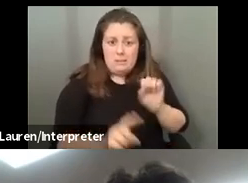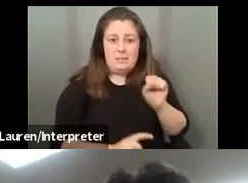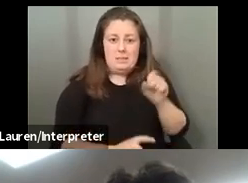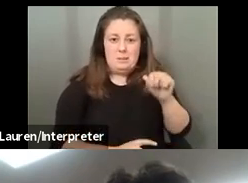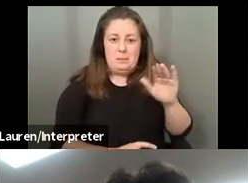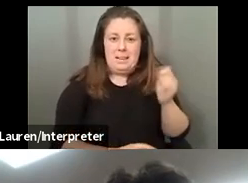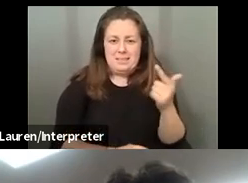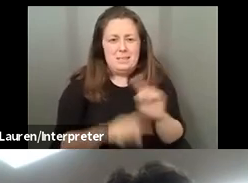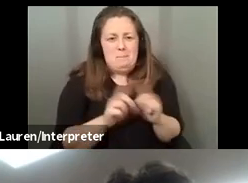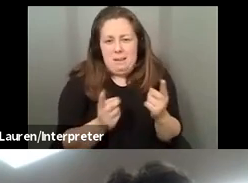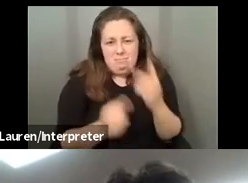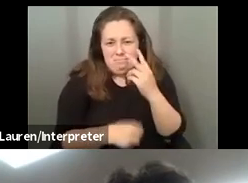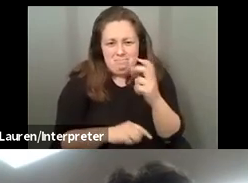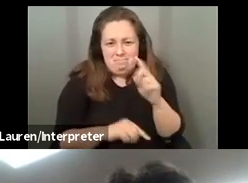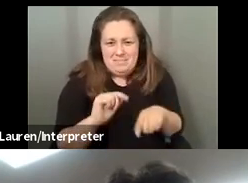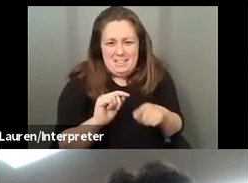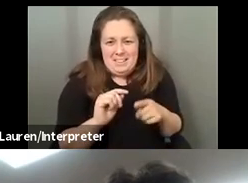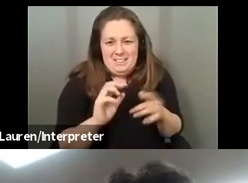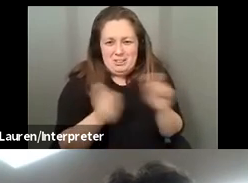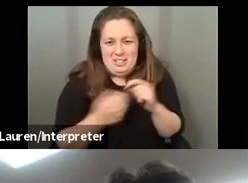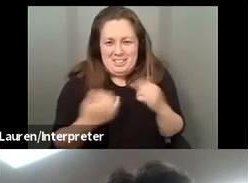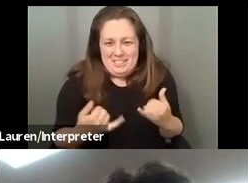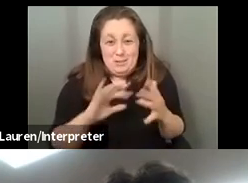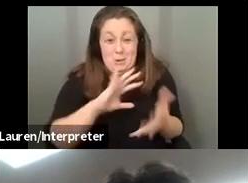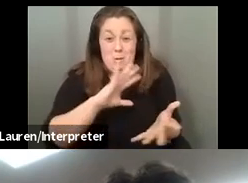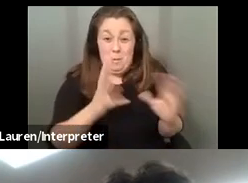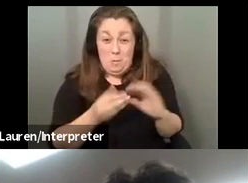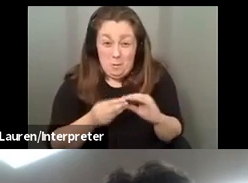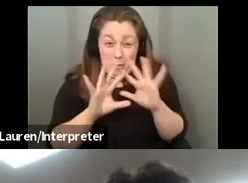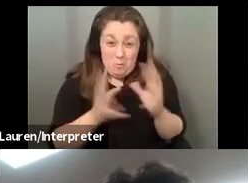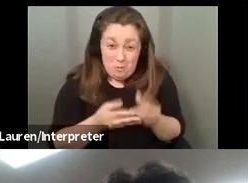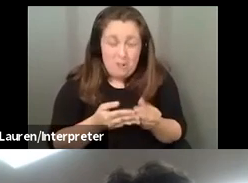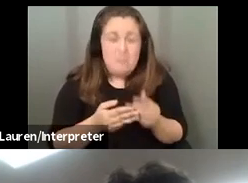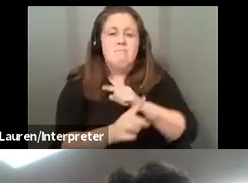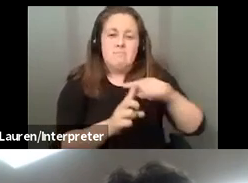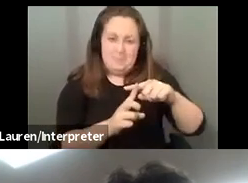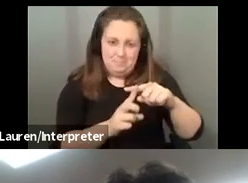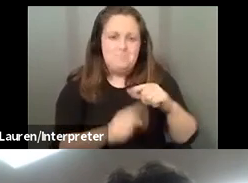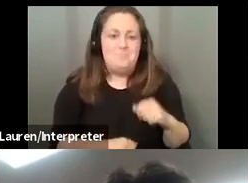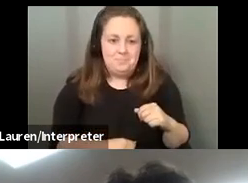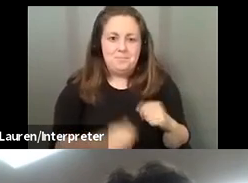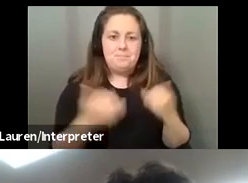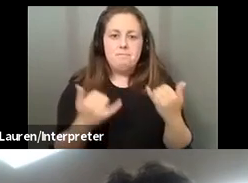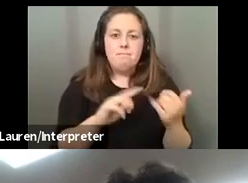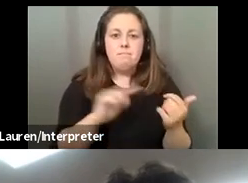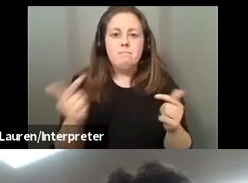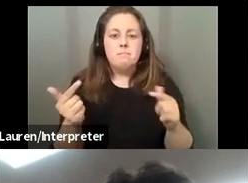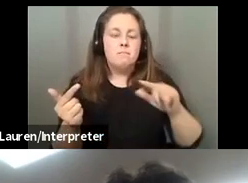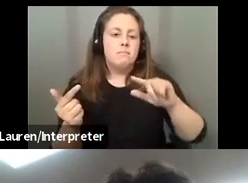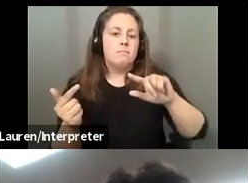change. So I'd say overly, they were positive, which is good. So Zoe will do the middle